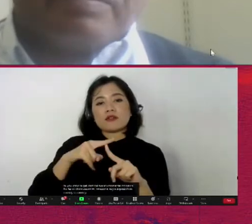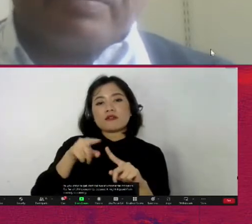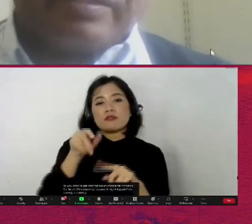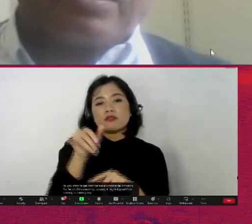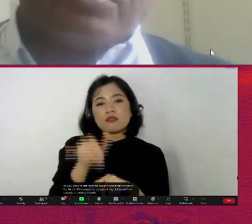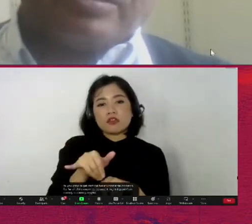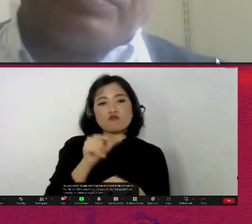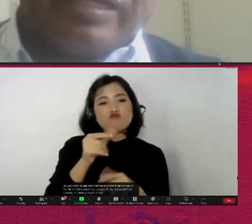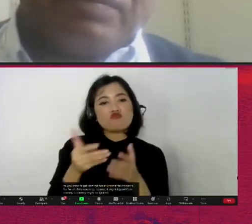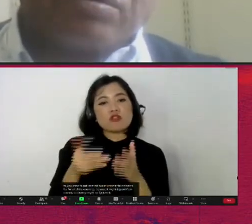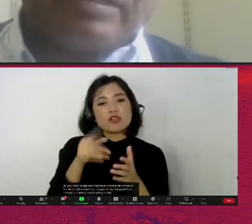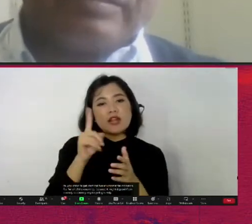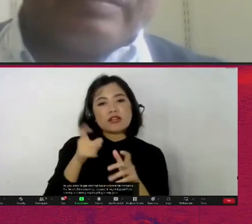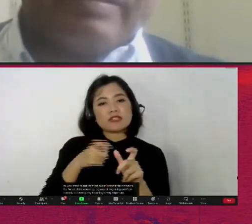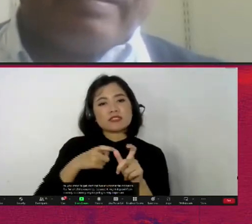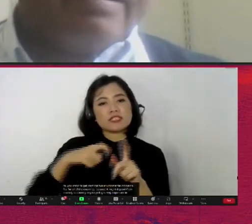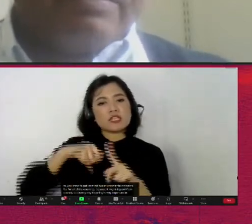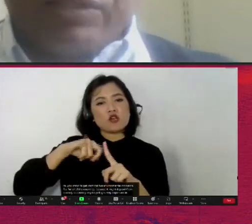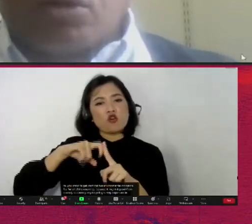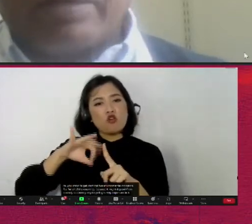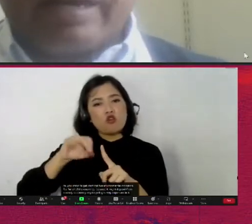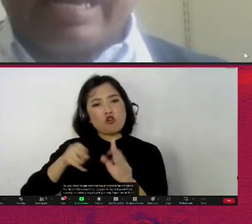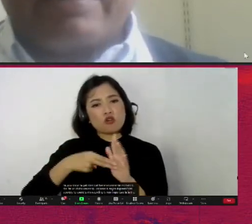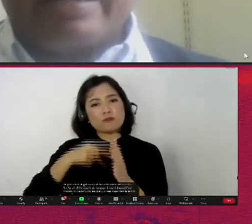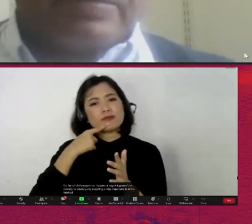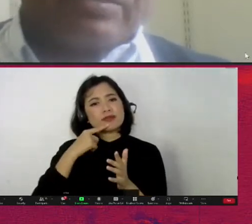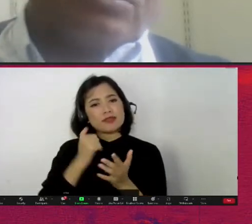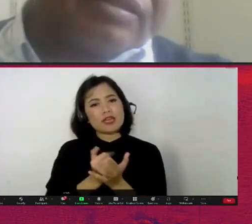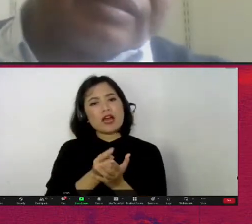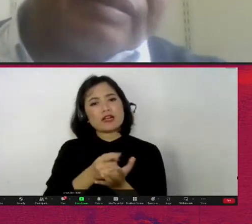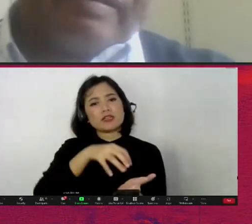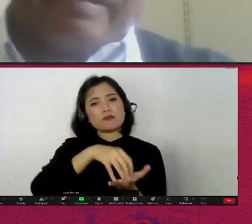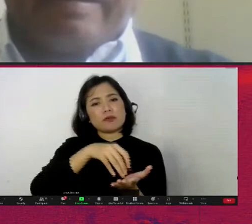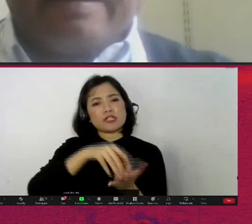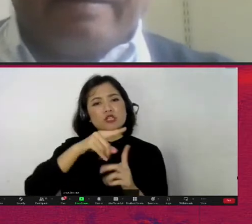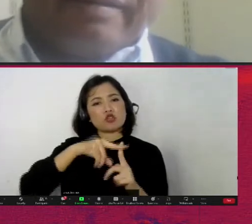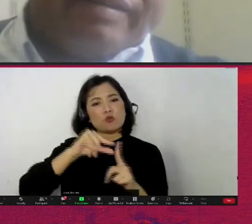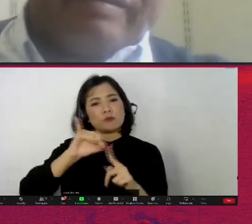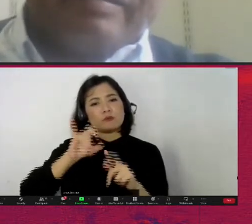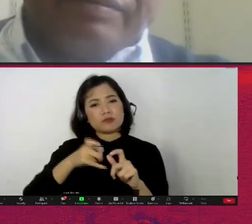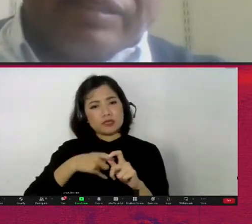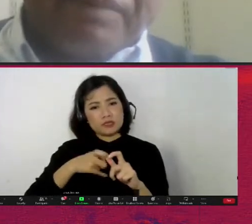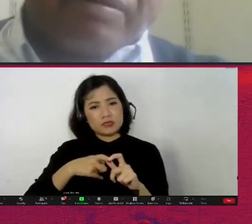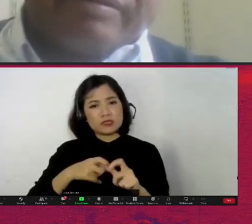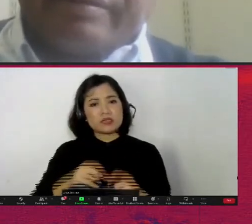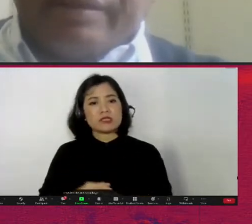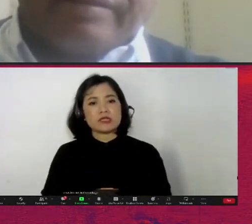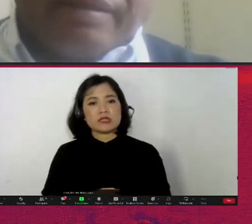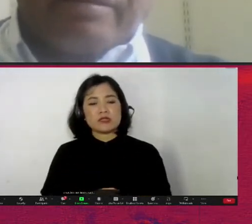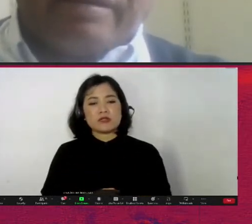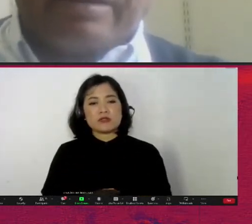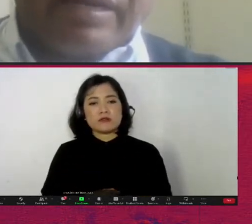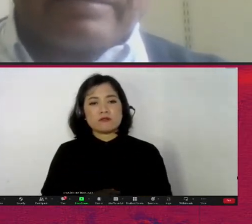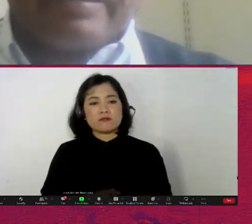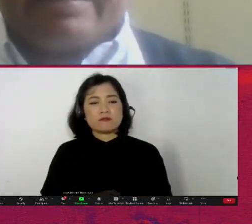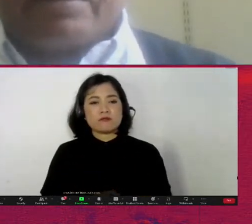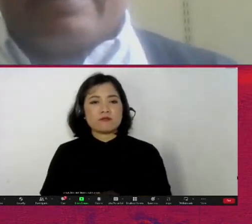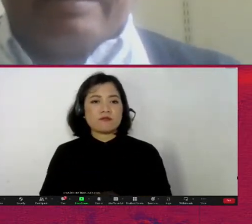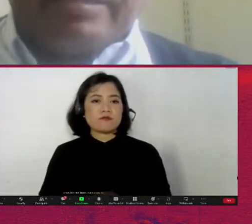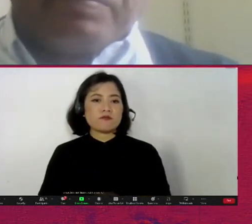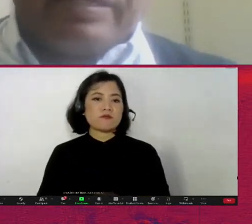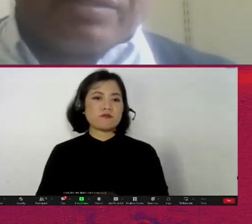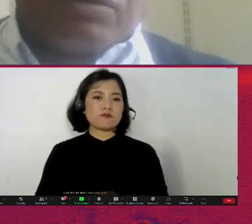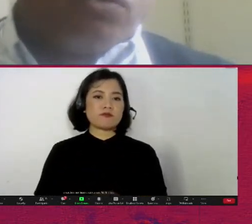country. Maybe cyclone is very important in the tropical areas, but not in the temperate areas.